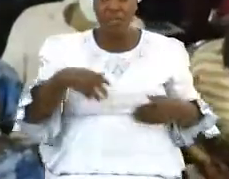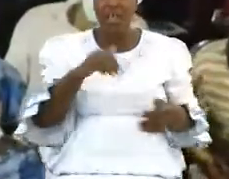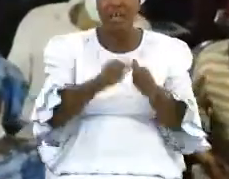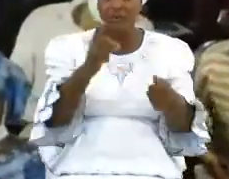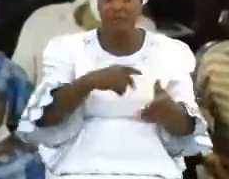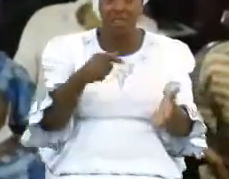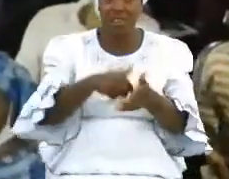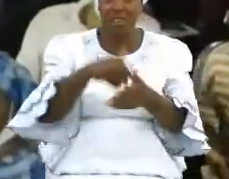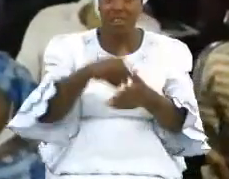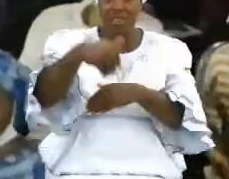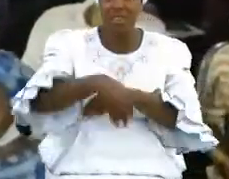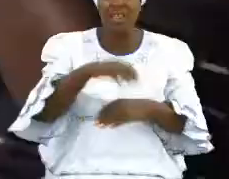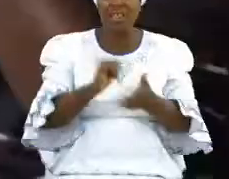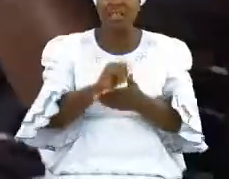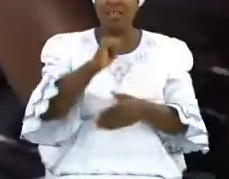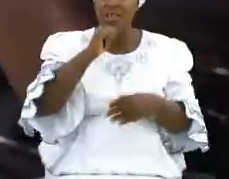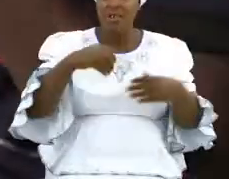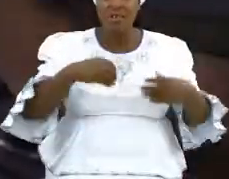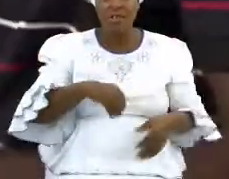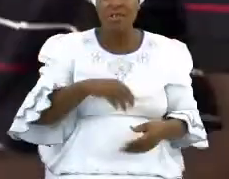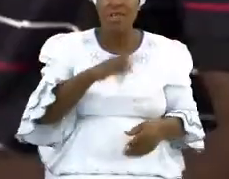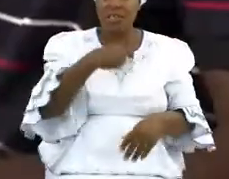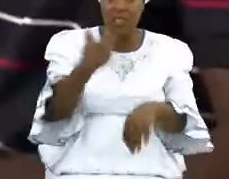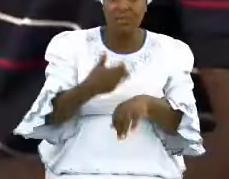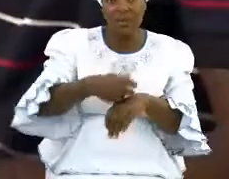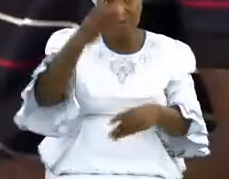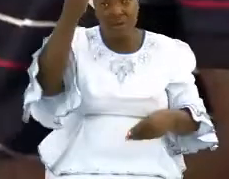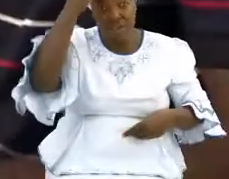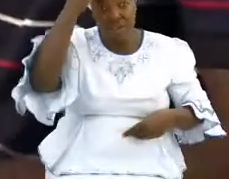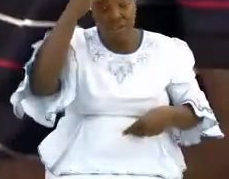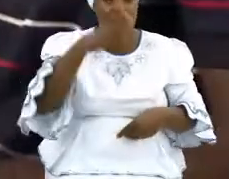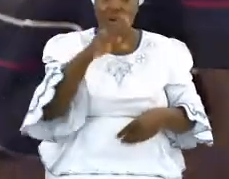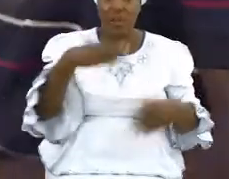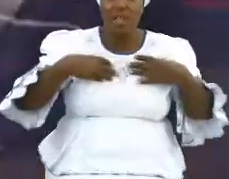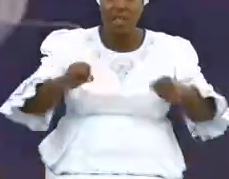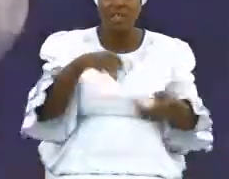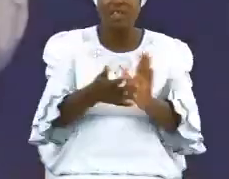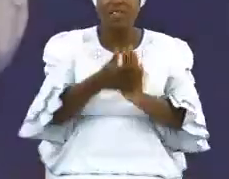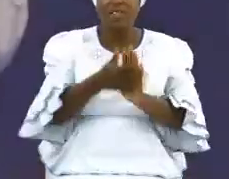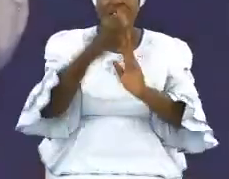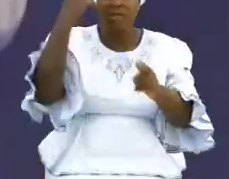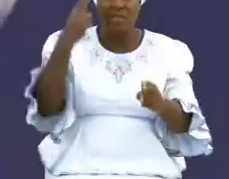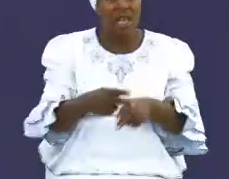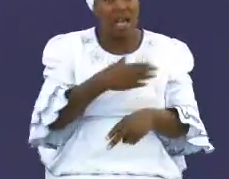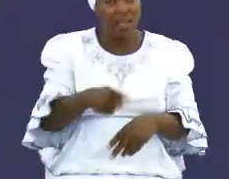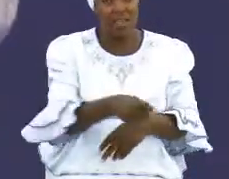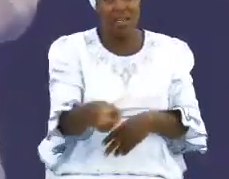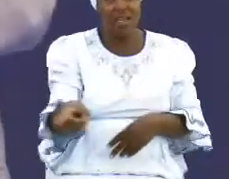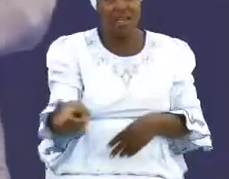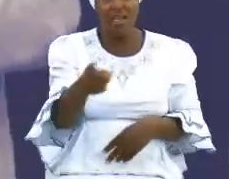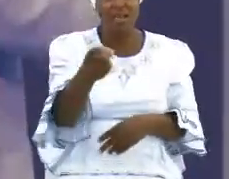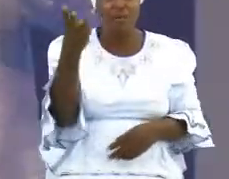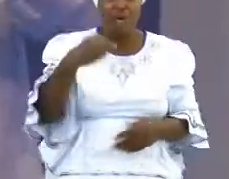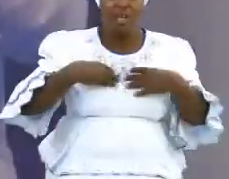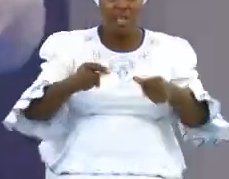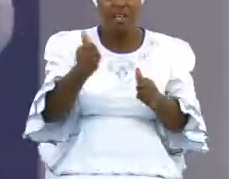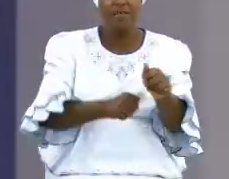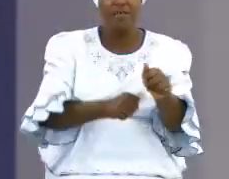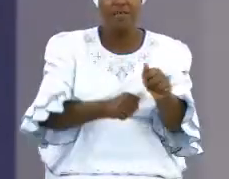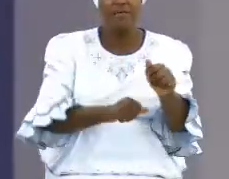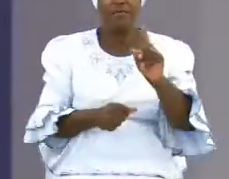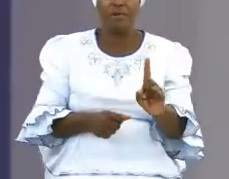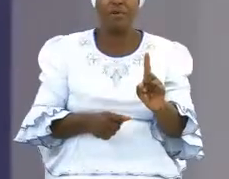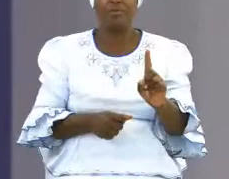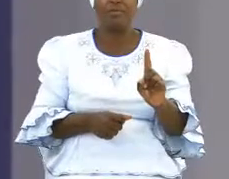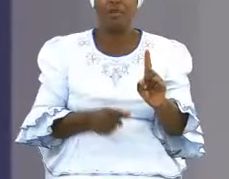be healed in Jesus' name. And they were healed, everyone. You see